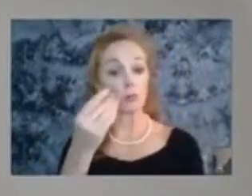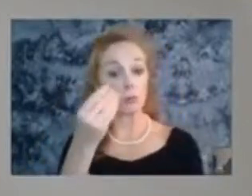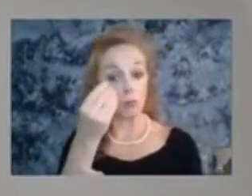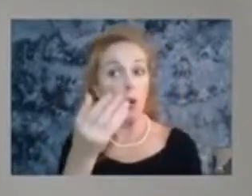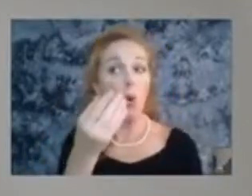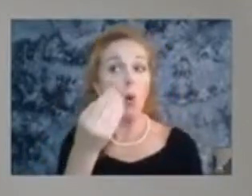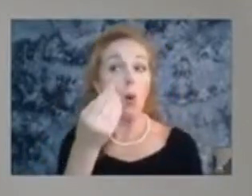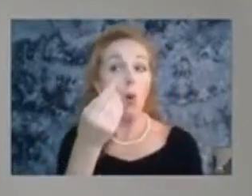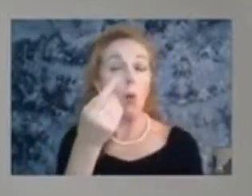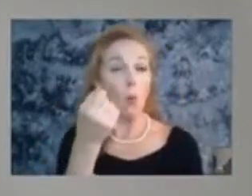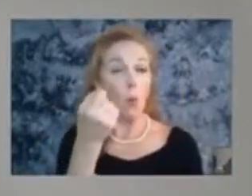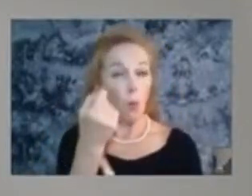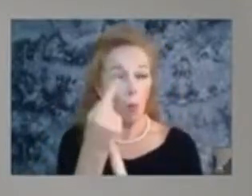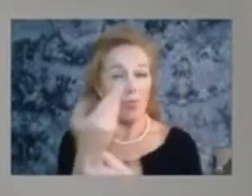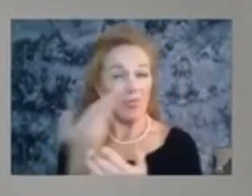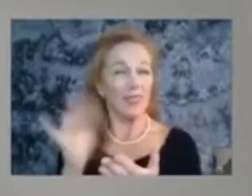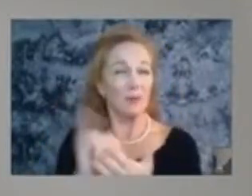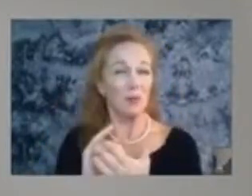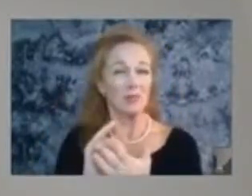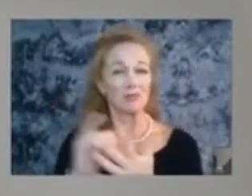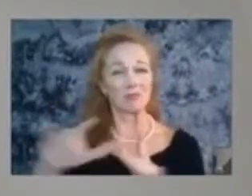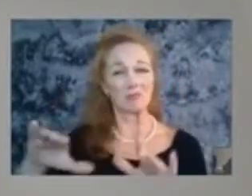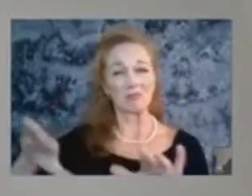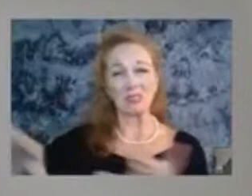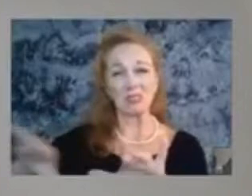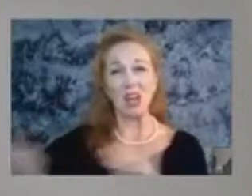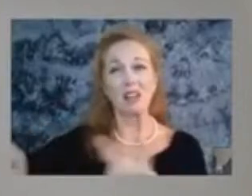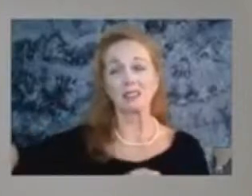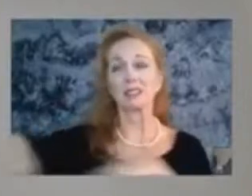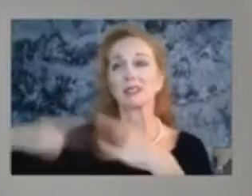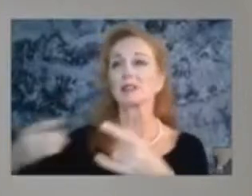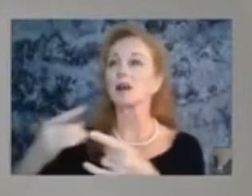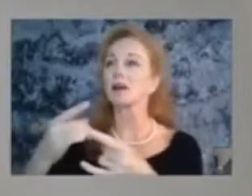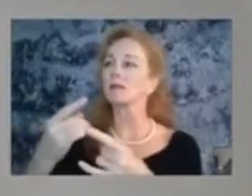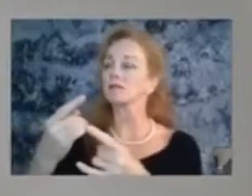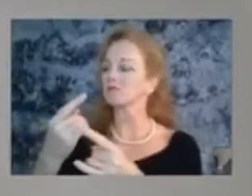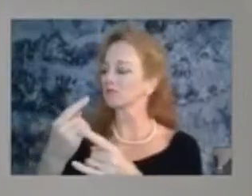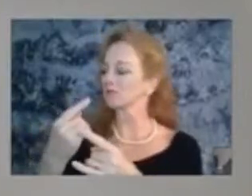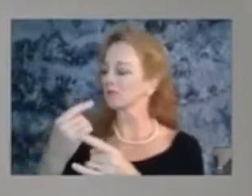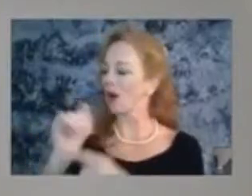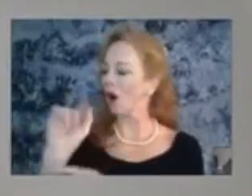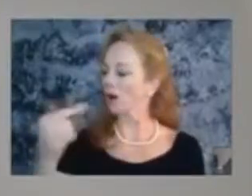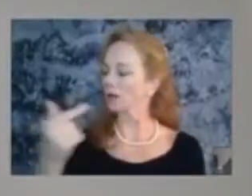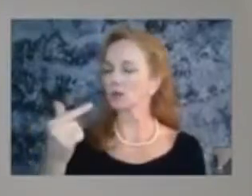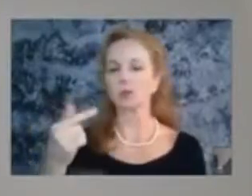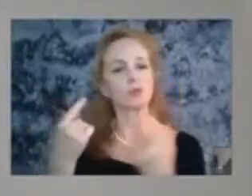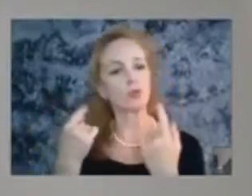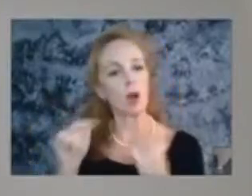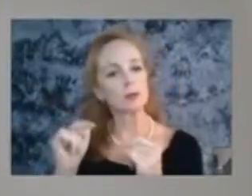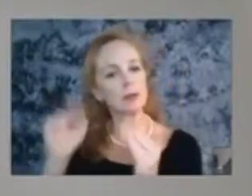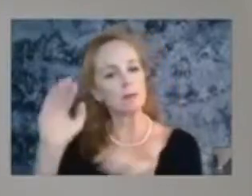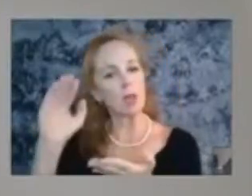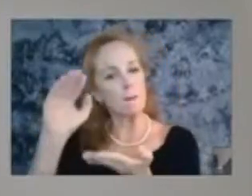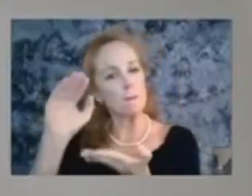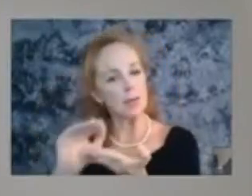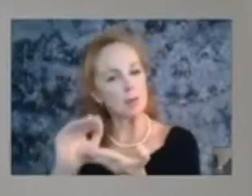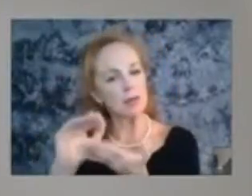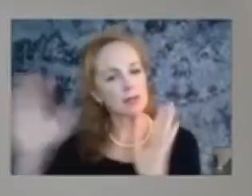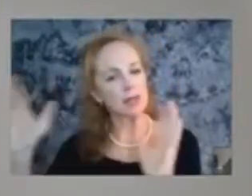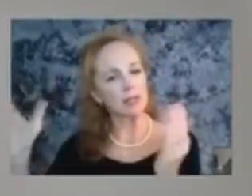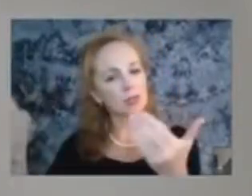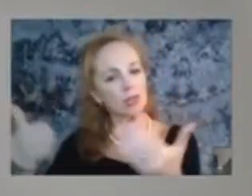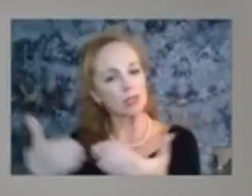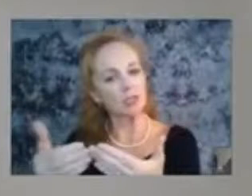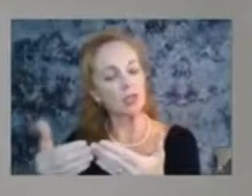the last, since August, is attempt to minimize the introduction of humid air at